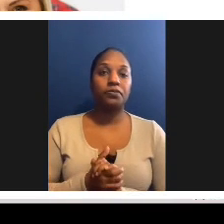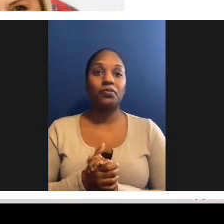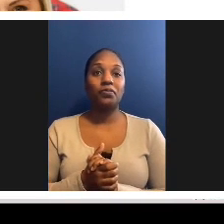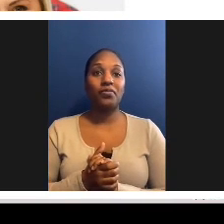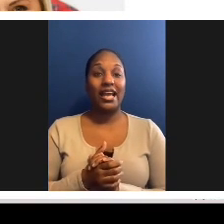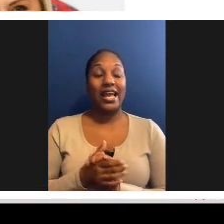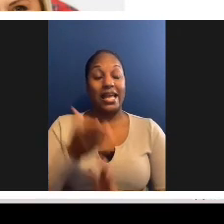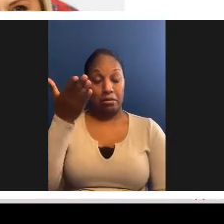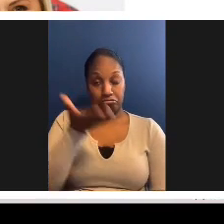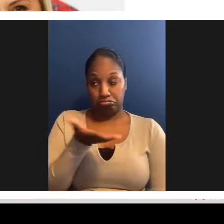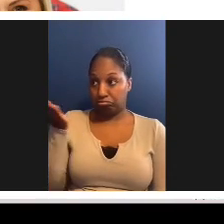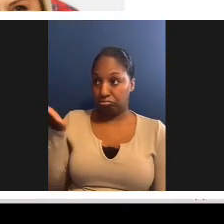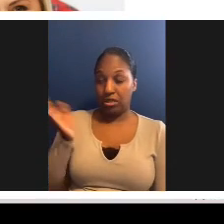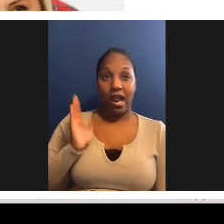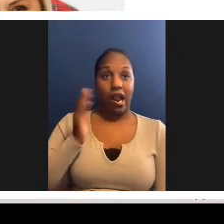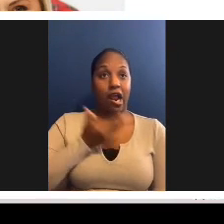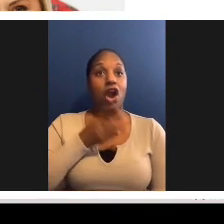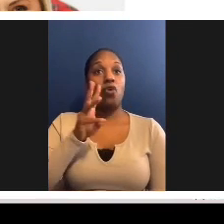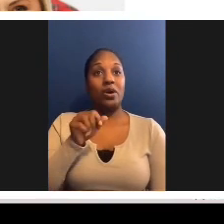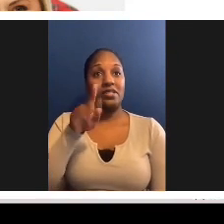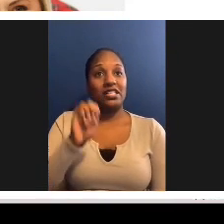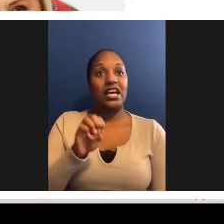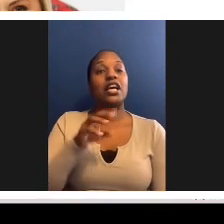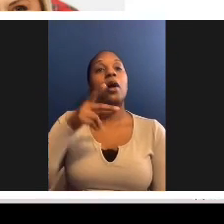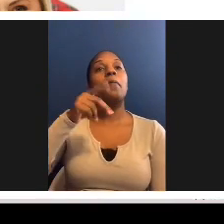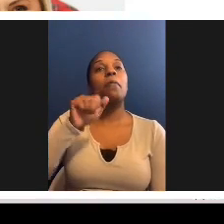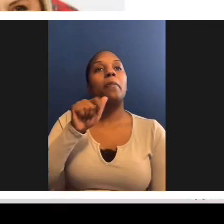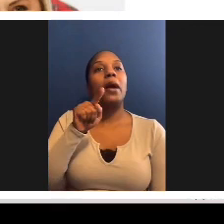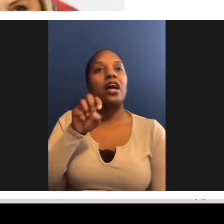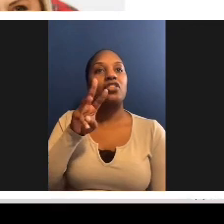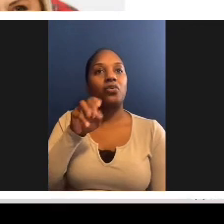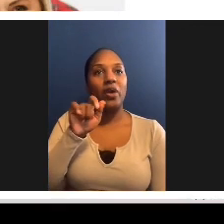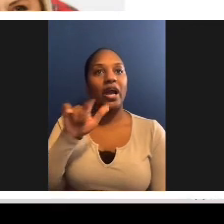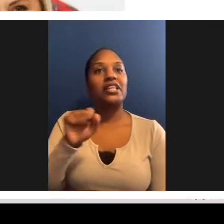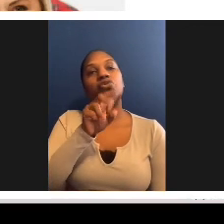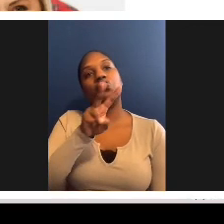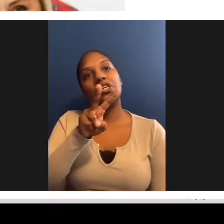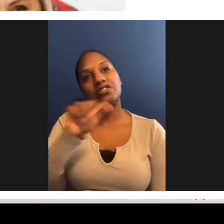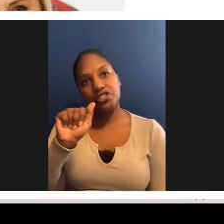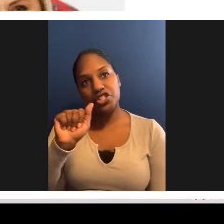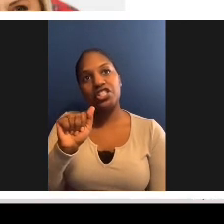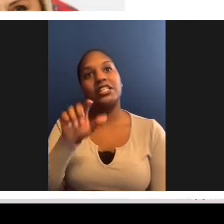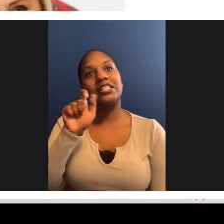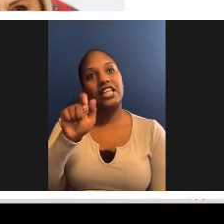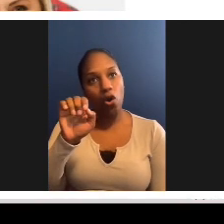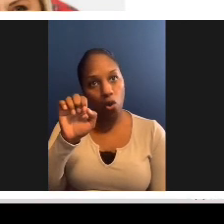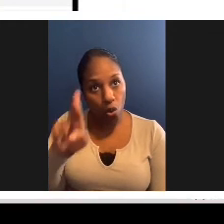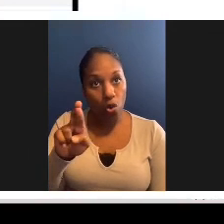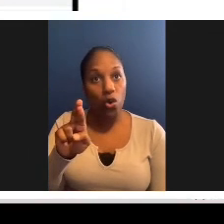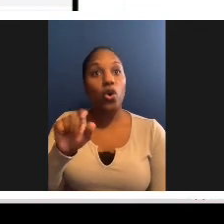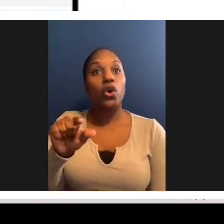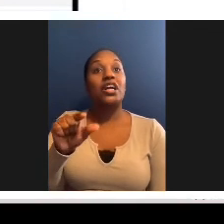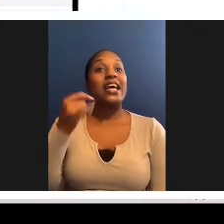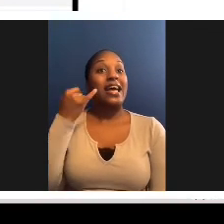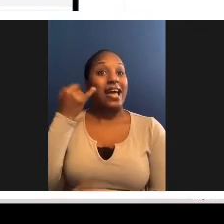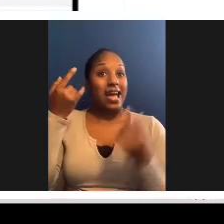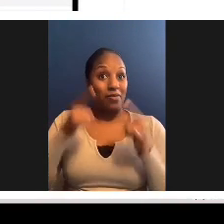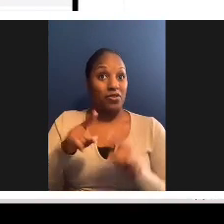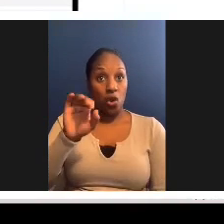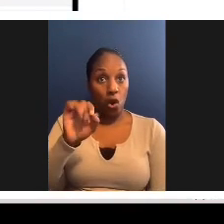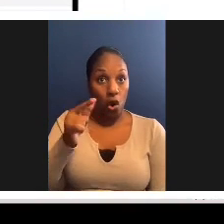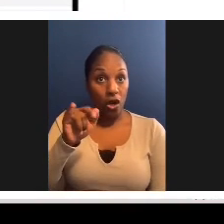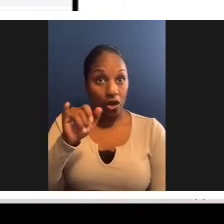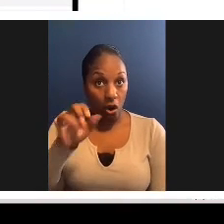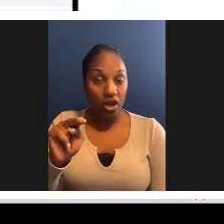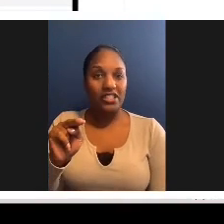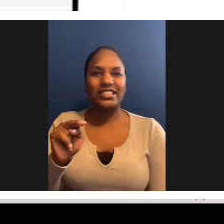website. It's pathwayswestvirginia.org. When you log on to this, if you scroll down here, this is just a little